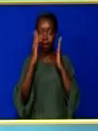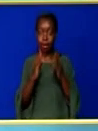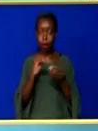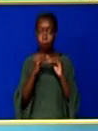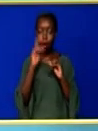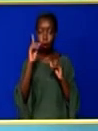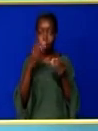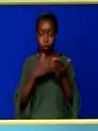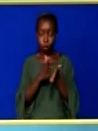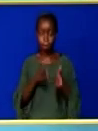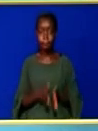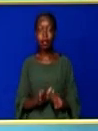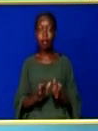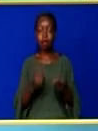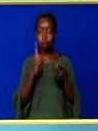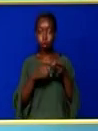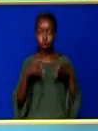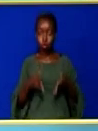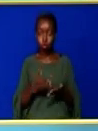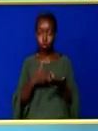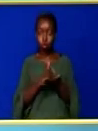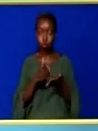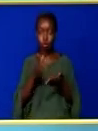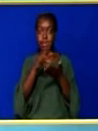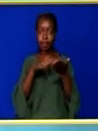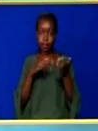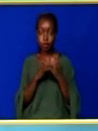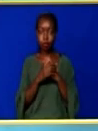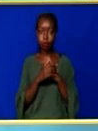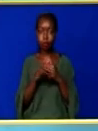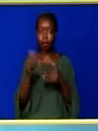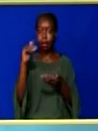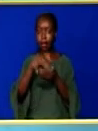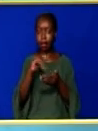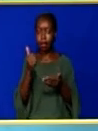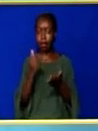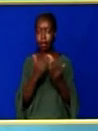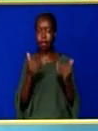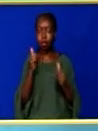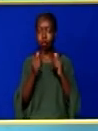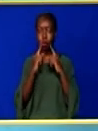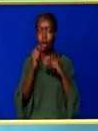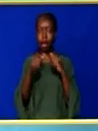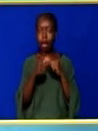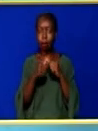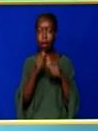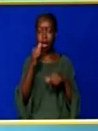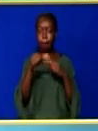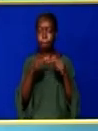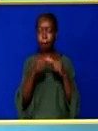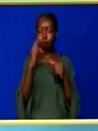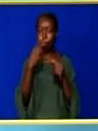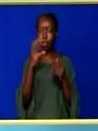is through birth. Number 2 is through registration. And again, there was something that we talked about, something to deal with the dual